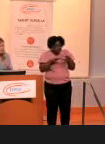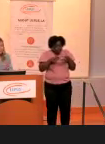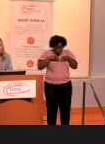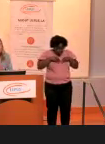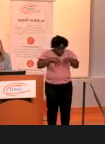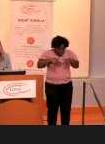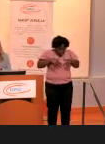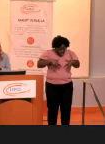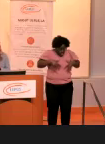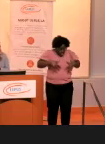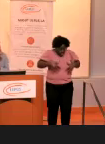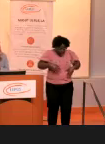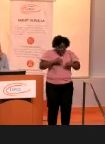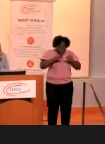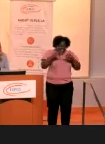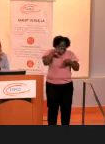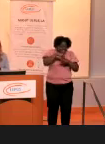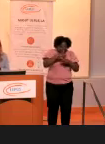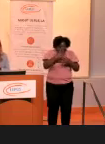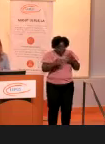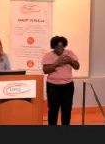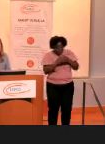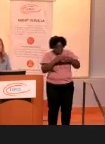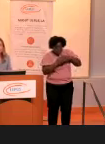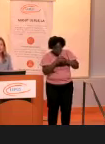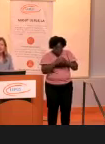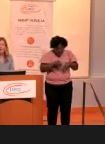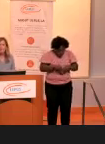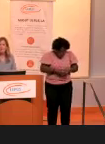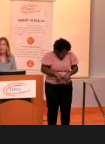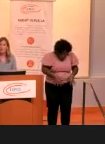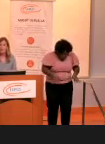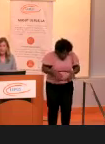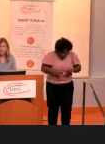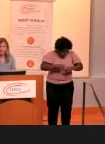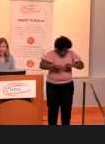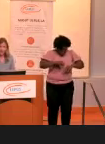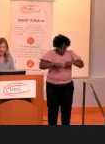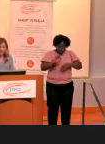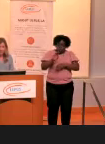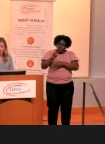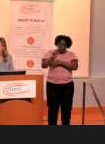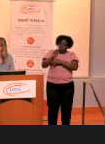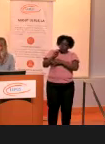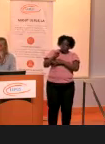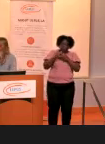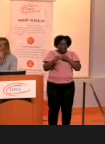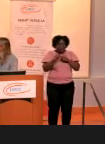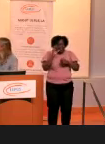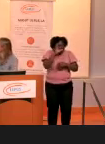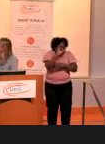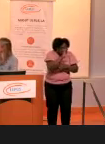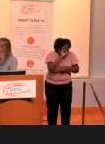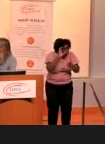around. You can also see foamy urine, and I spent a lot of time trying to find what I thought was a good picture of foamy